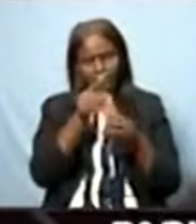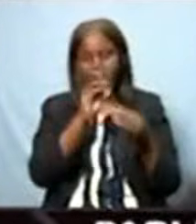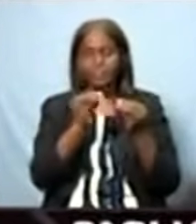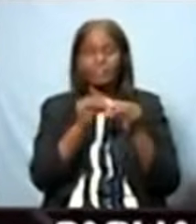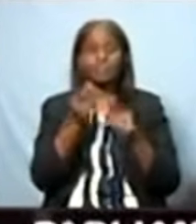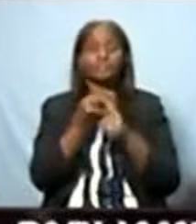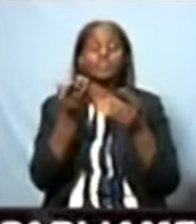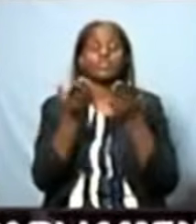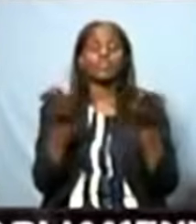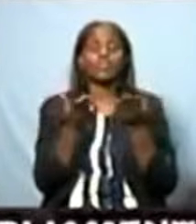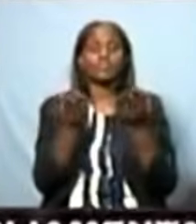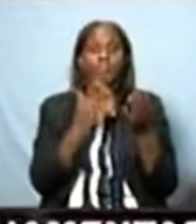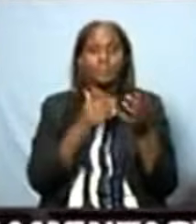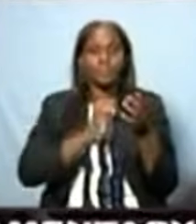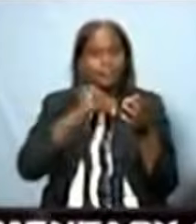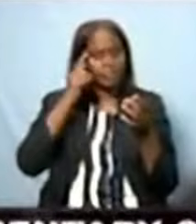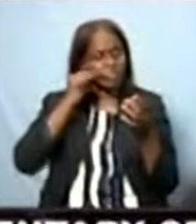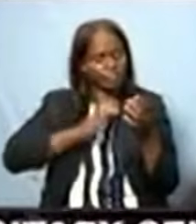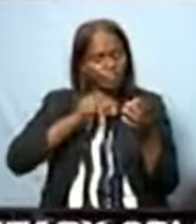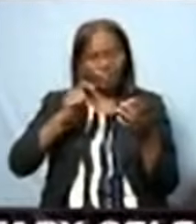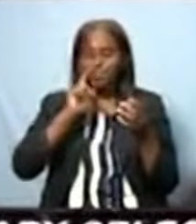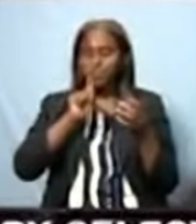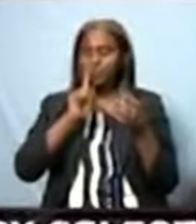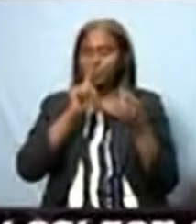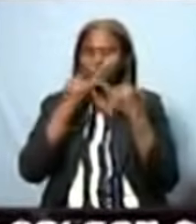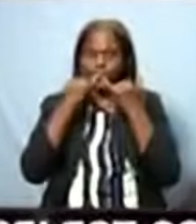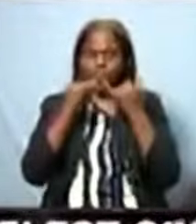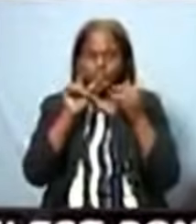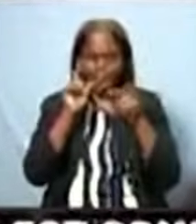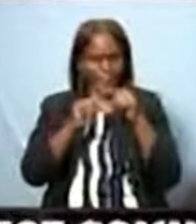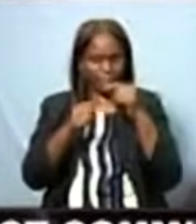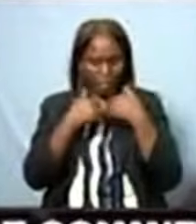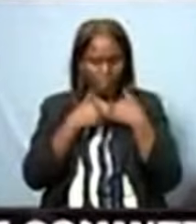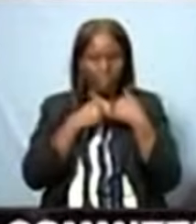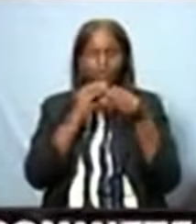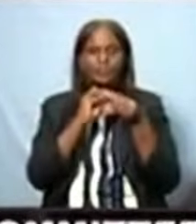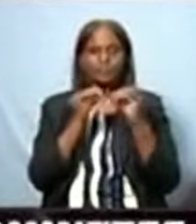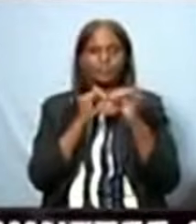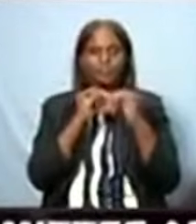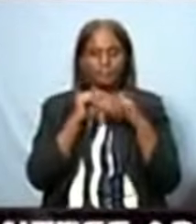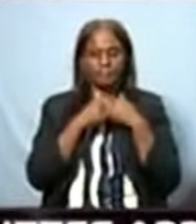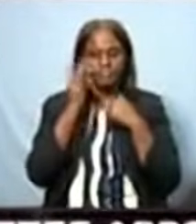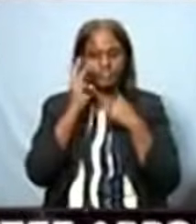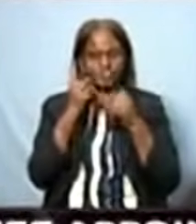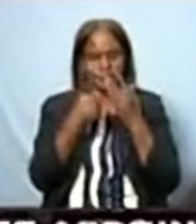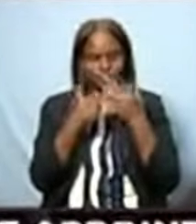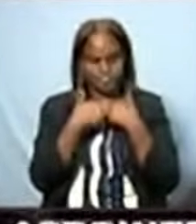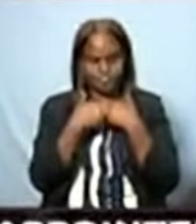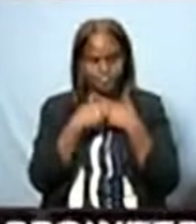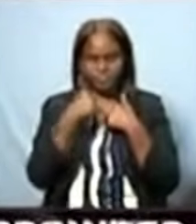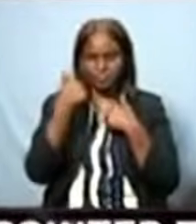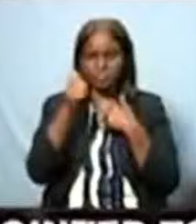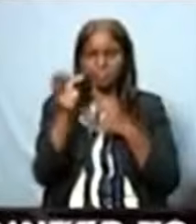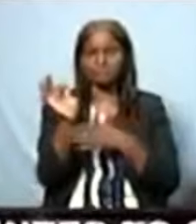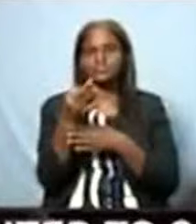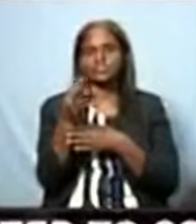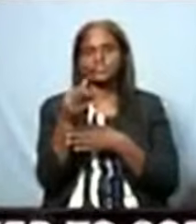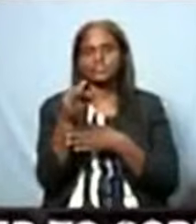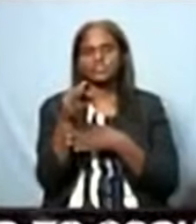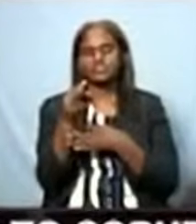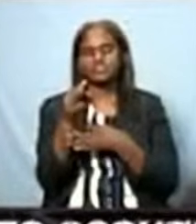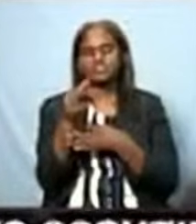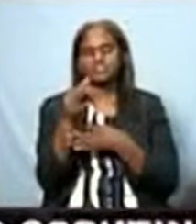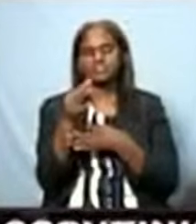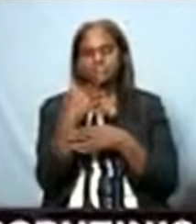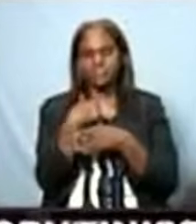coming from. And I think we need to be told the fact here. You can't come up that we have got 10 fish, or